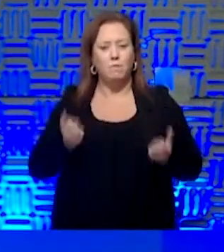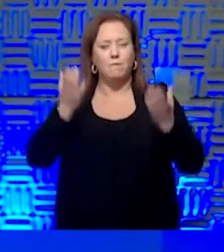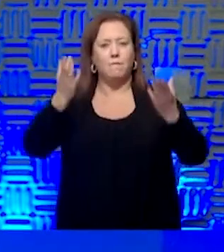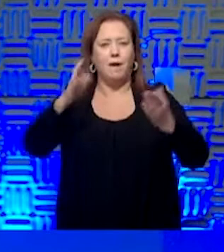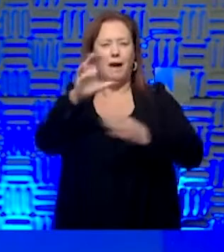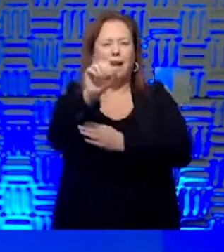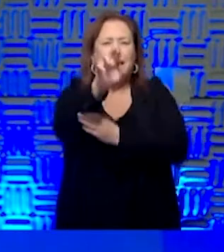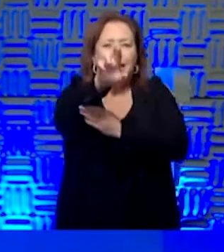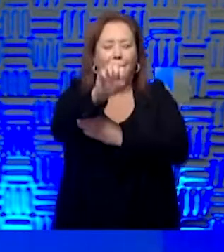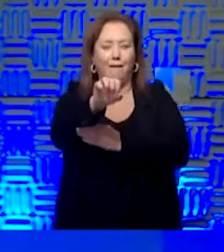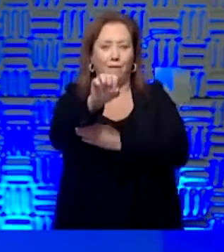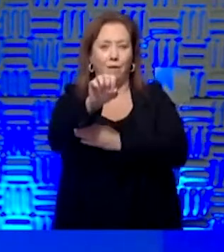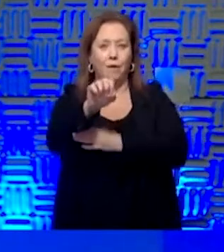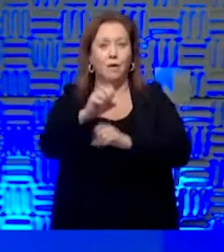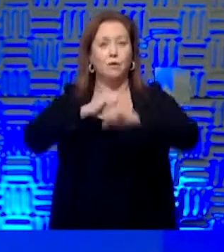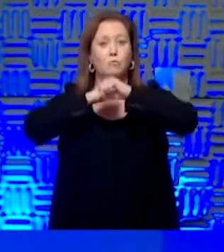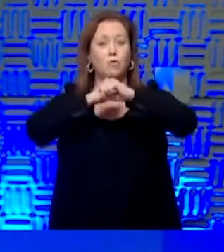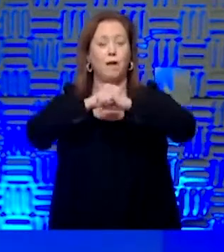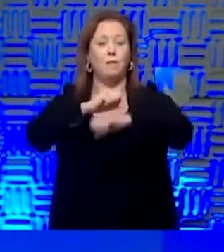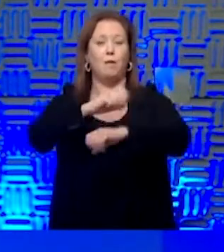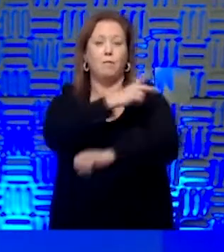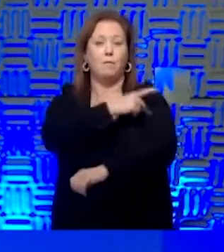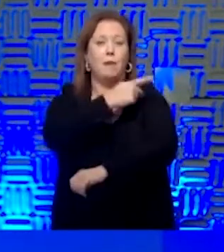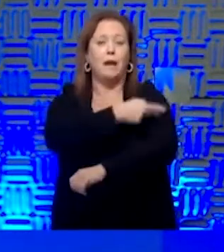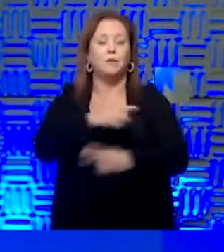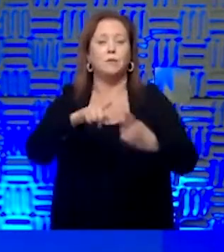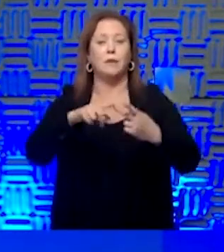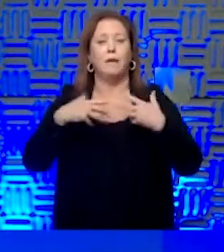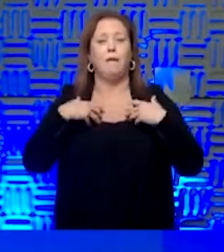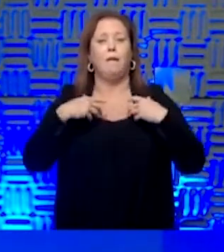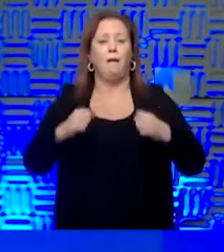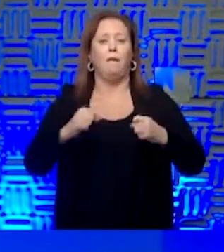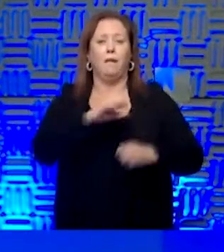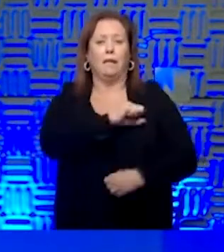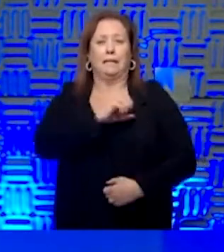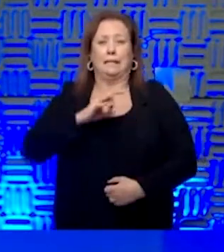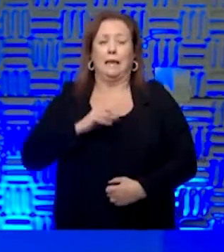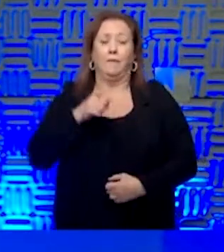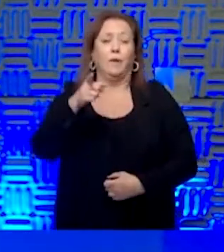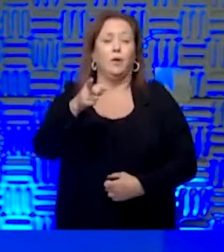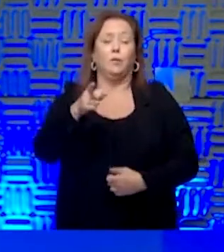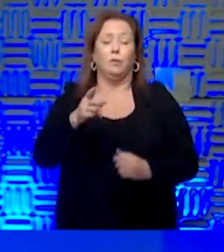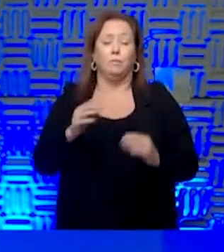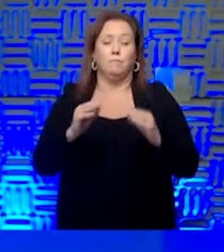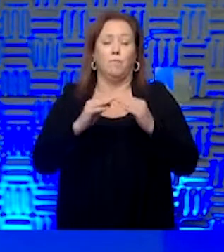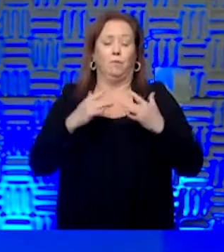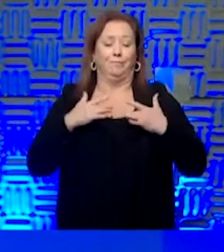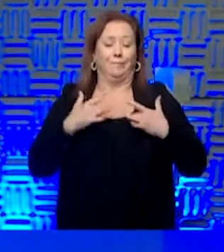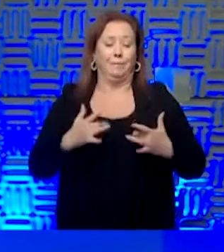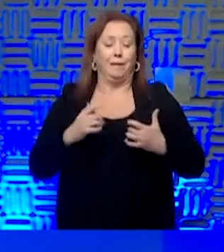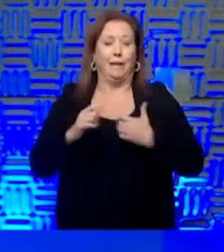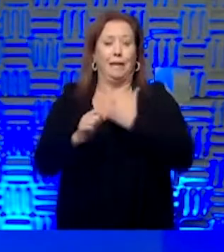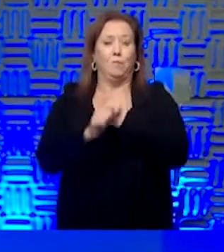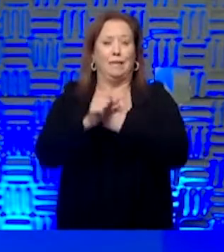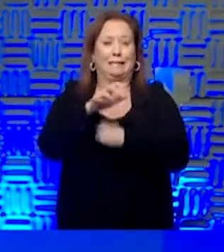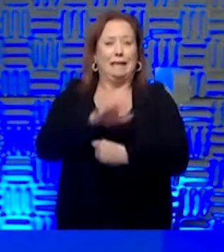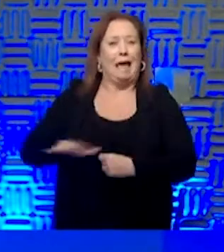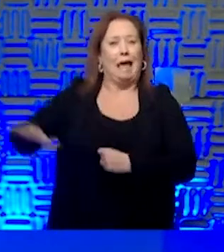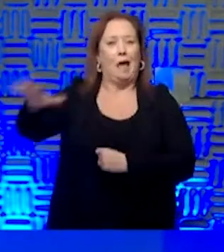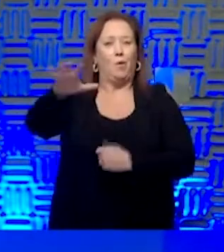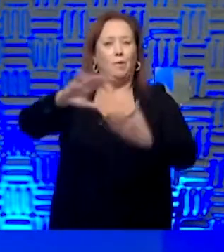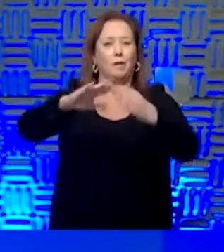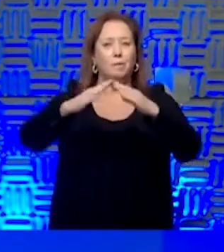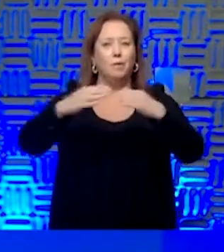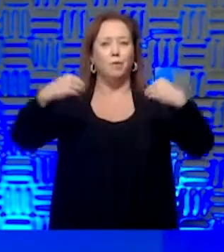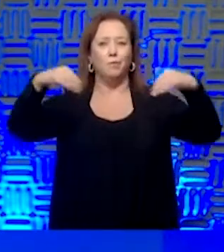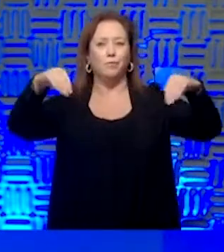patients and to protect our healthcare workers. You are certainly probably more at risk of getting the infection in the community, at the